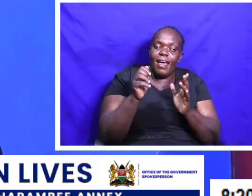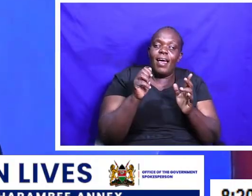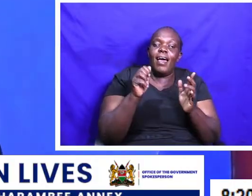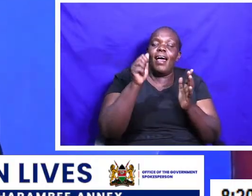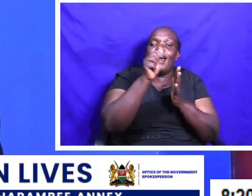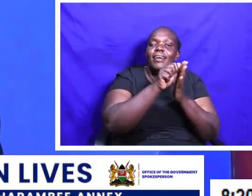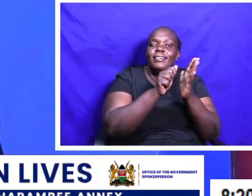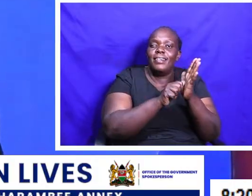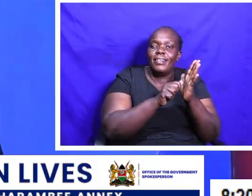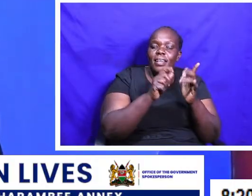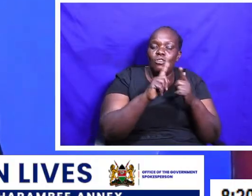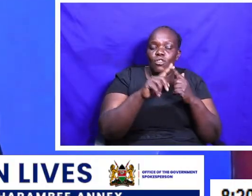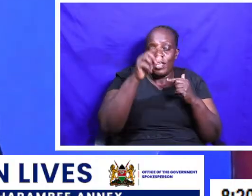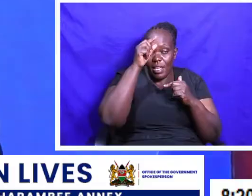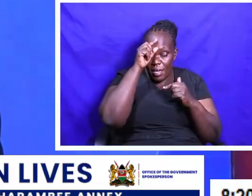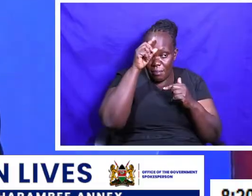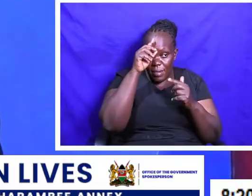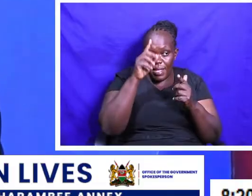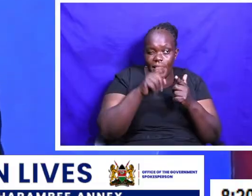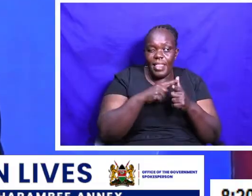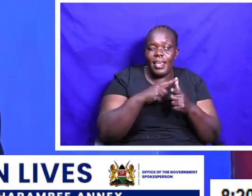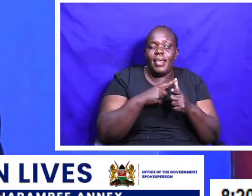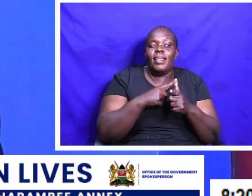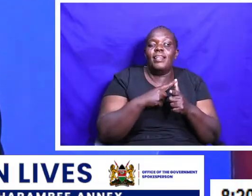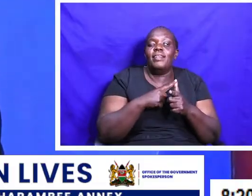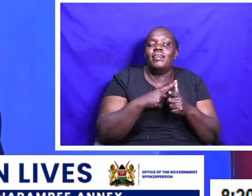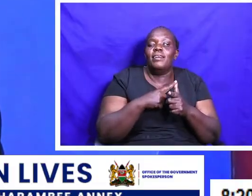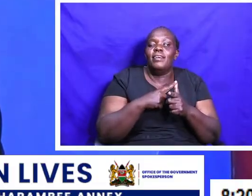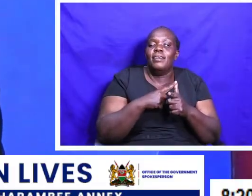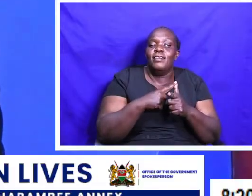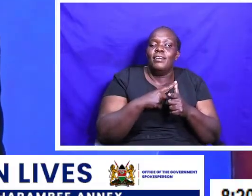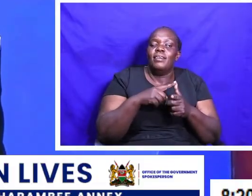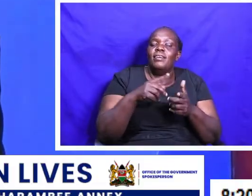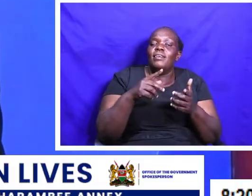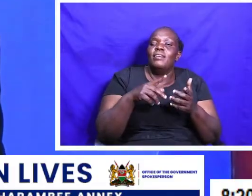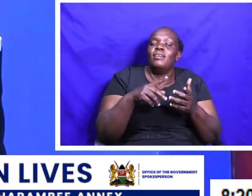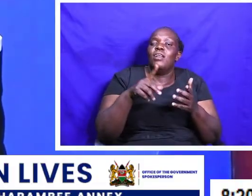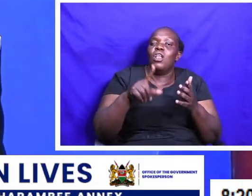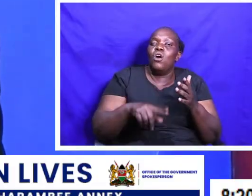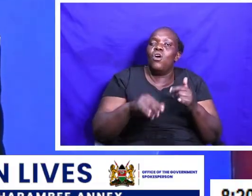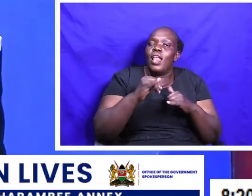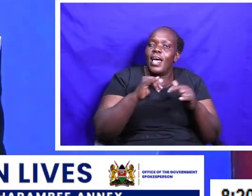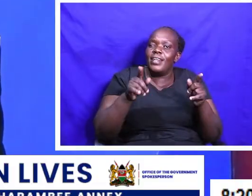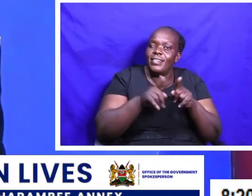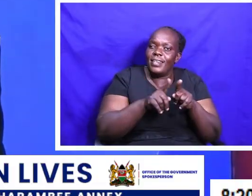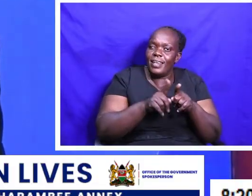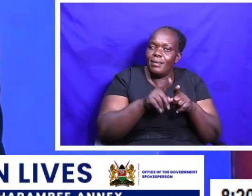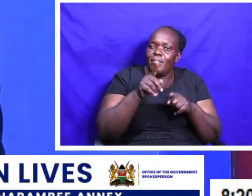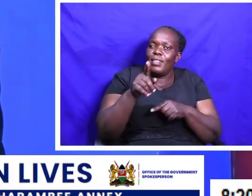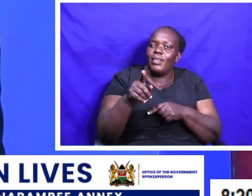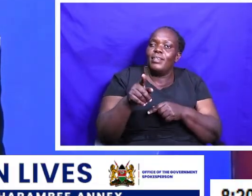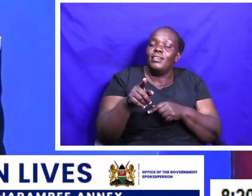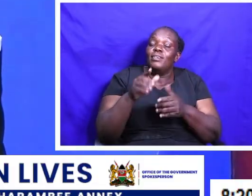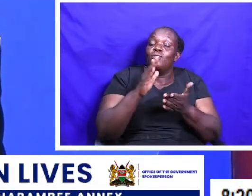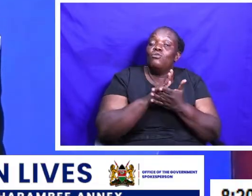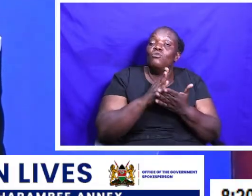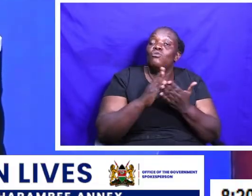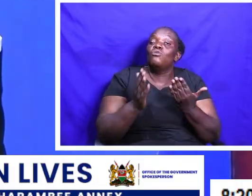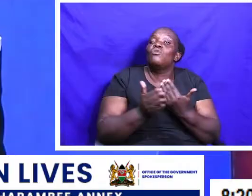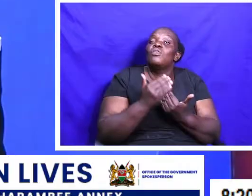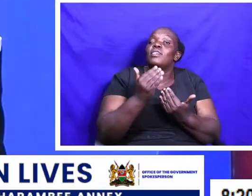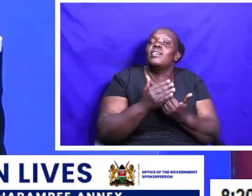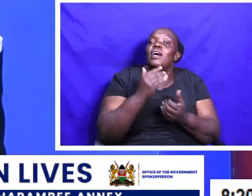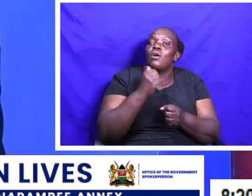agenda for the government, there's some two low-lying areas here that you should really